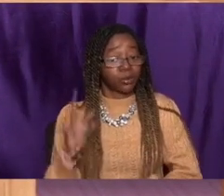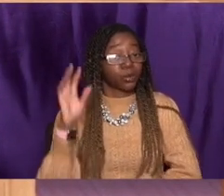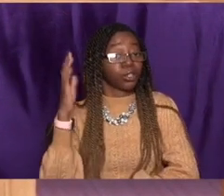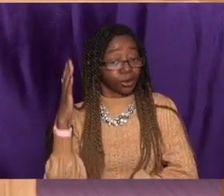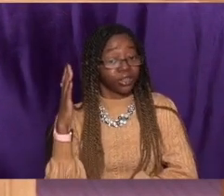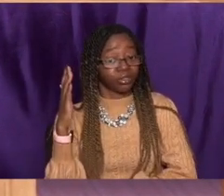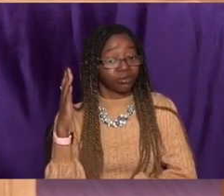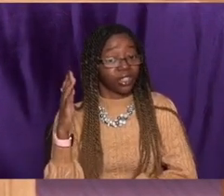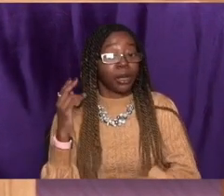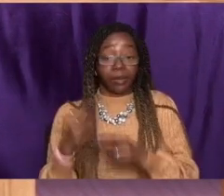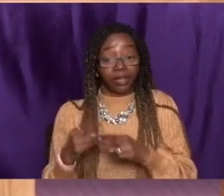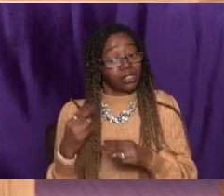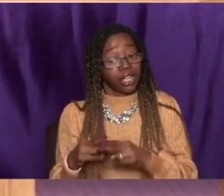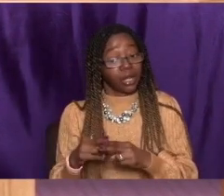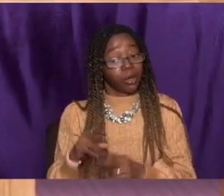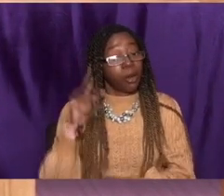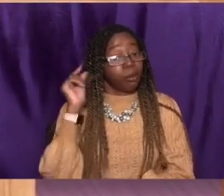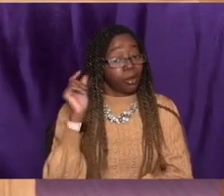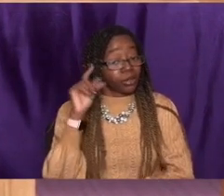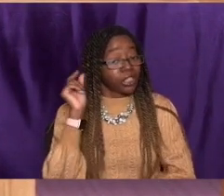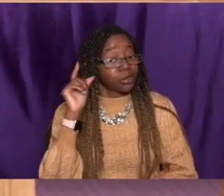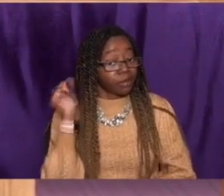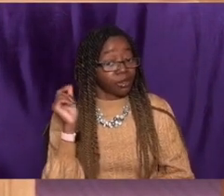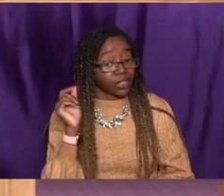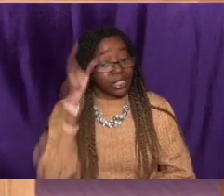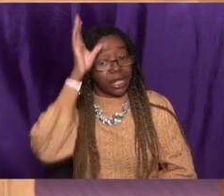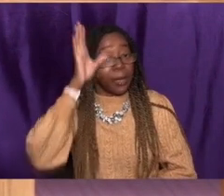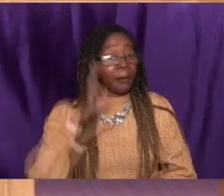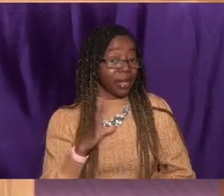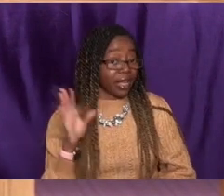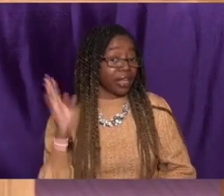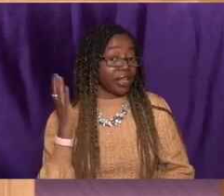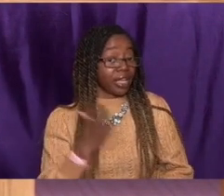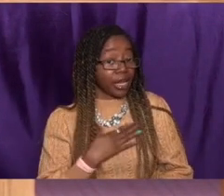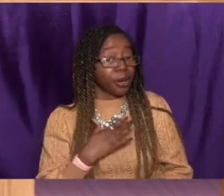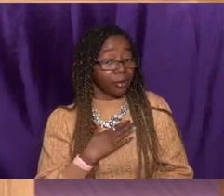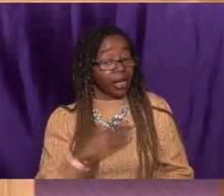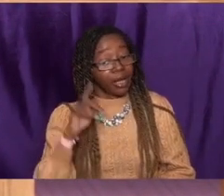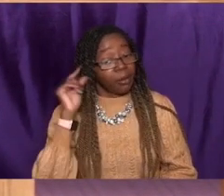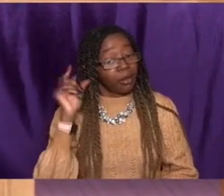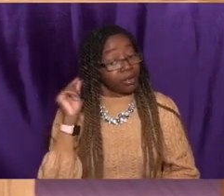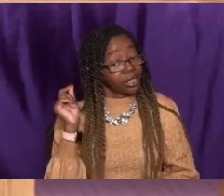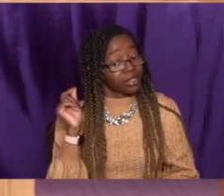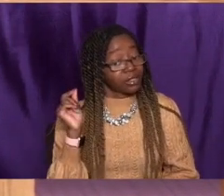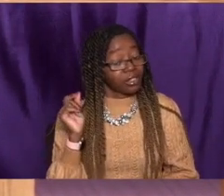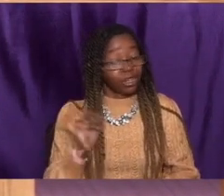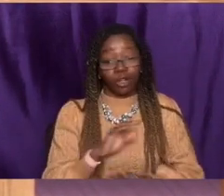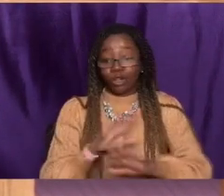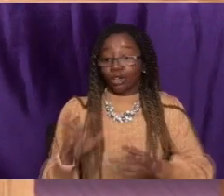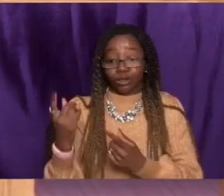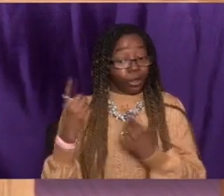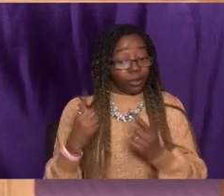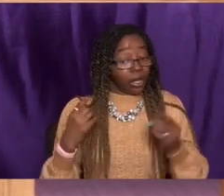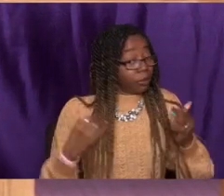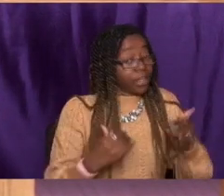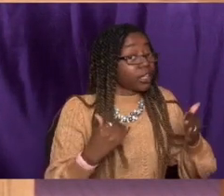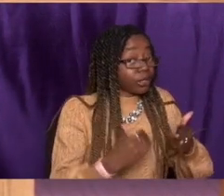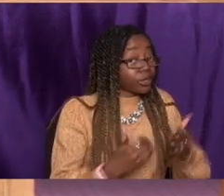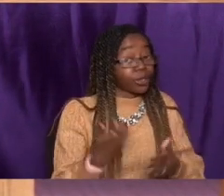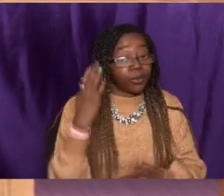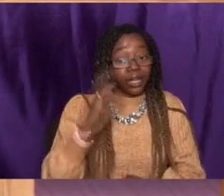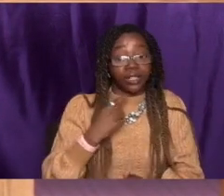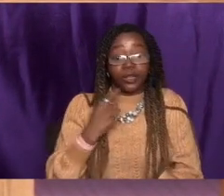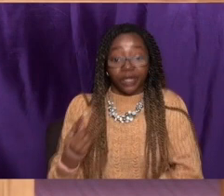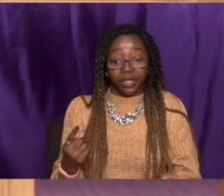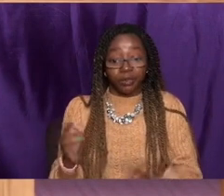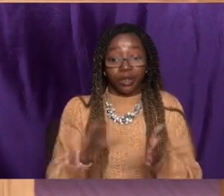bush by his name, Moses, Moses, here am I. Moses replied, don't come. He says to Moses, don't come any closer. God told him,